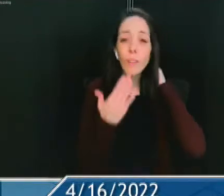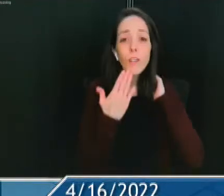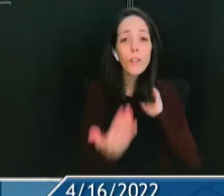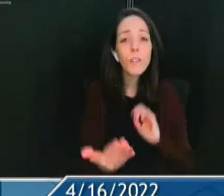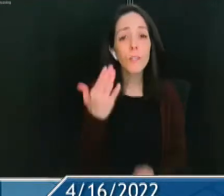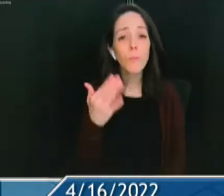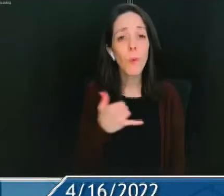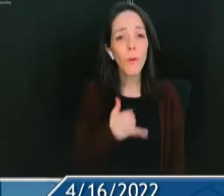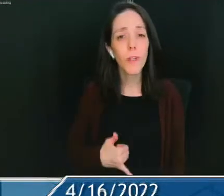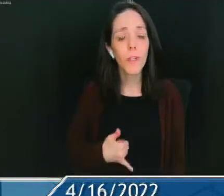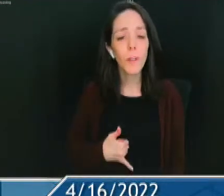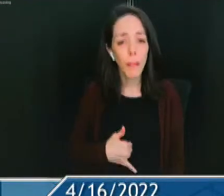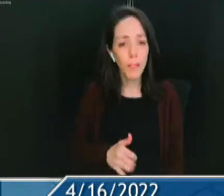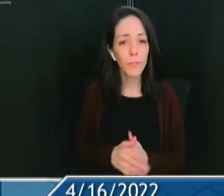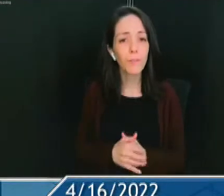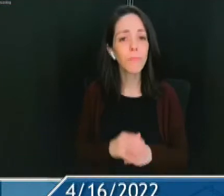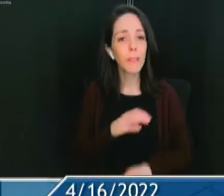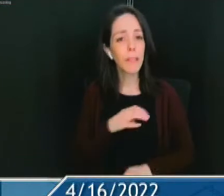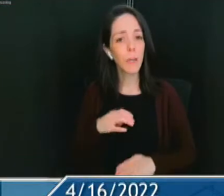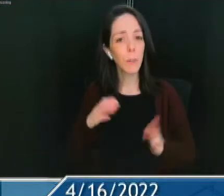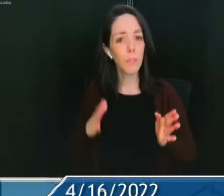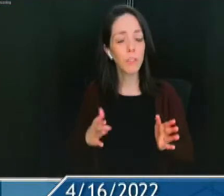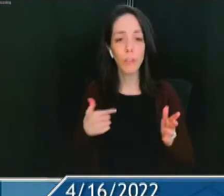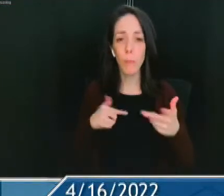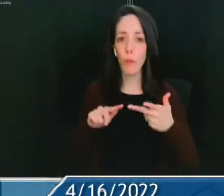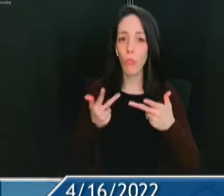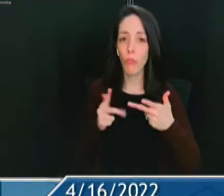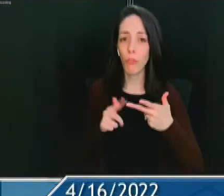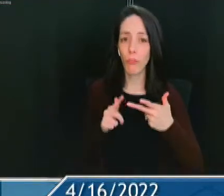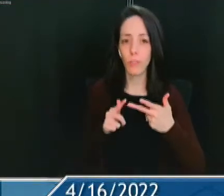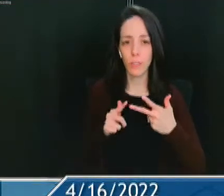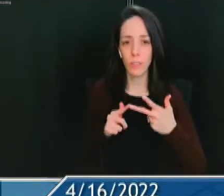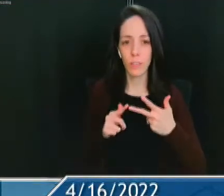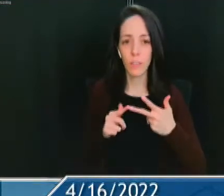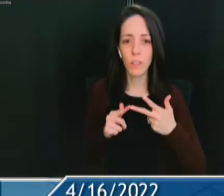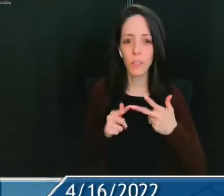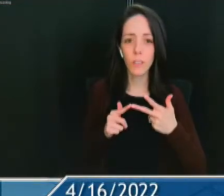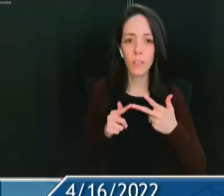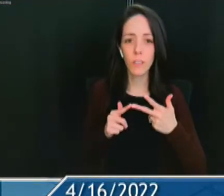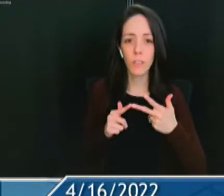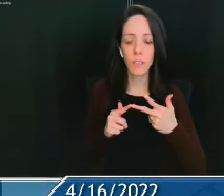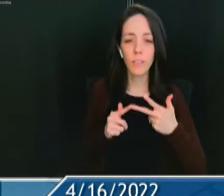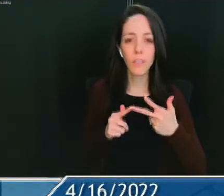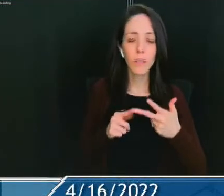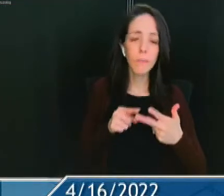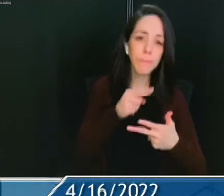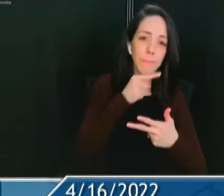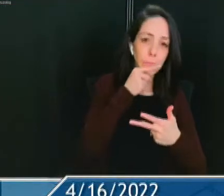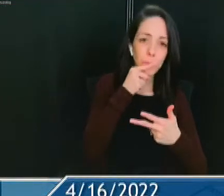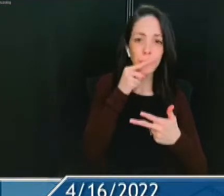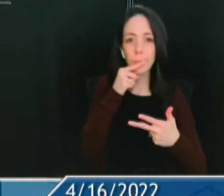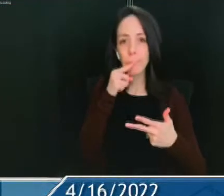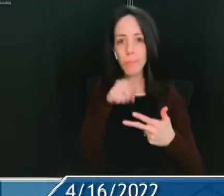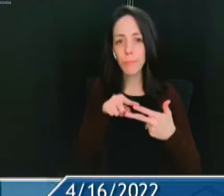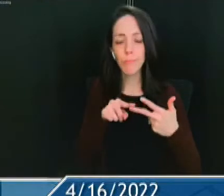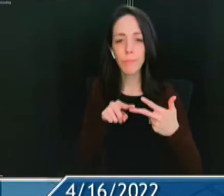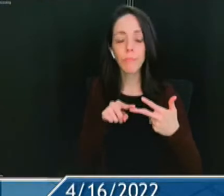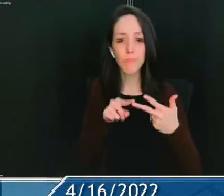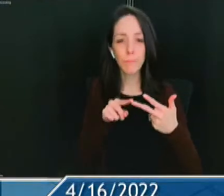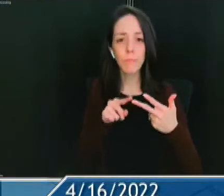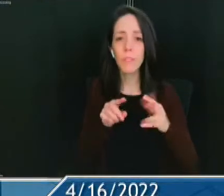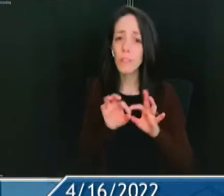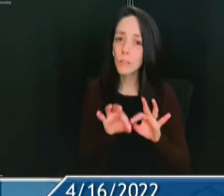commissioners. I am the third person in this system of testimony about the importance of tree